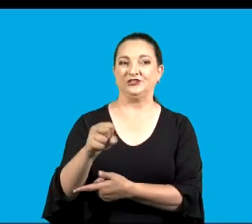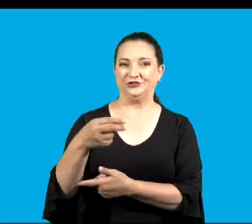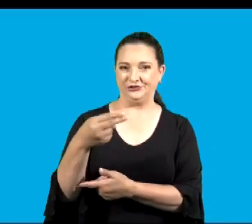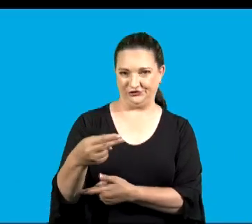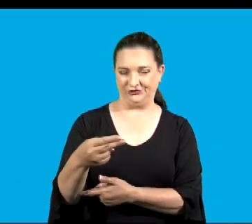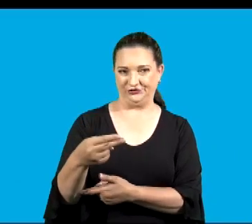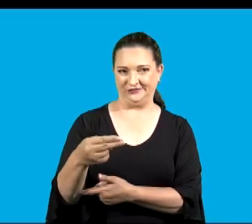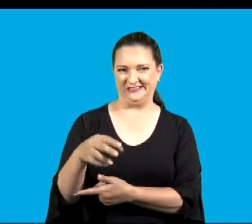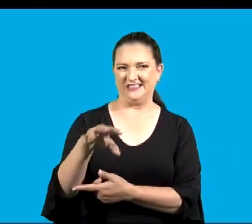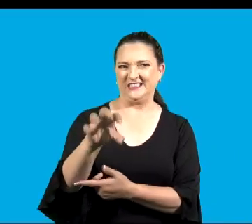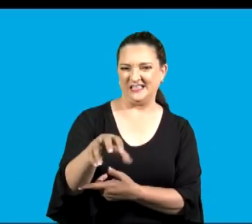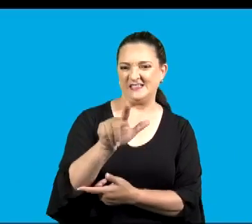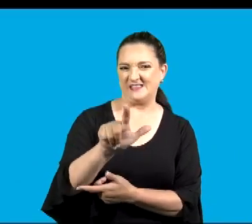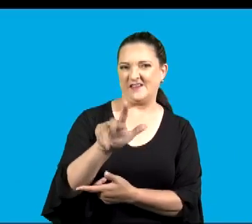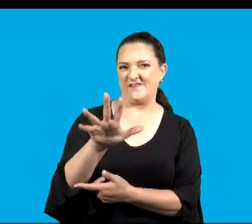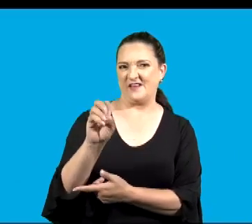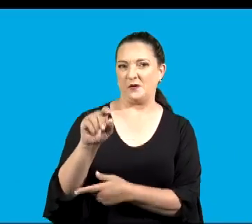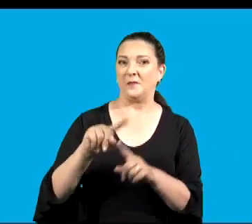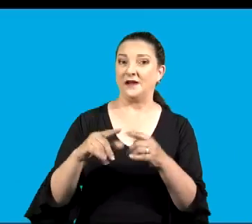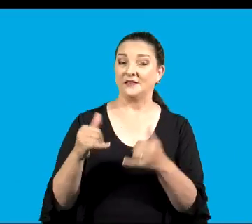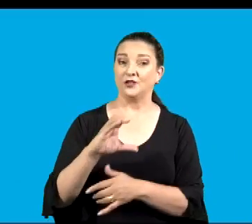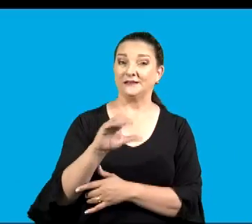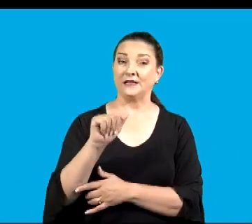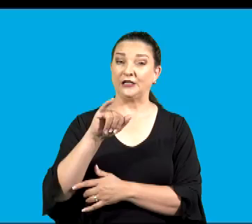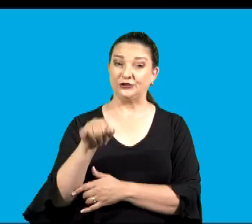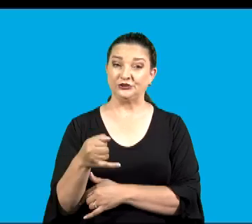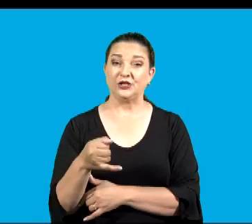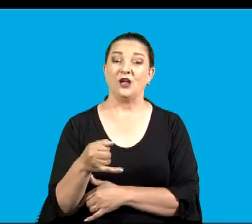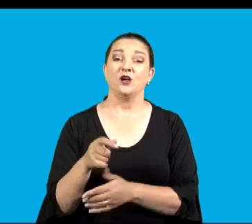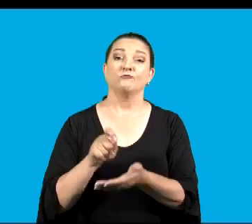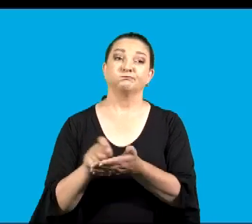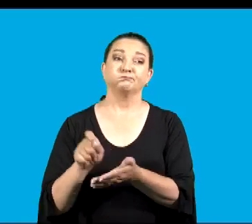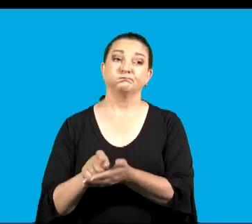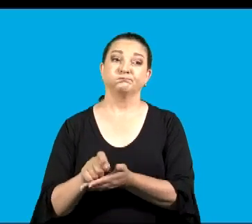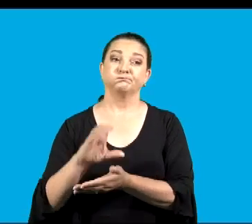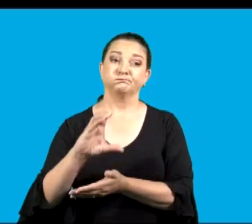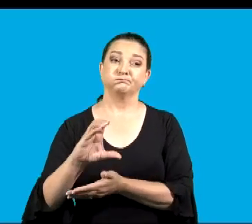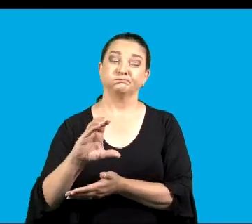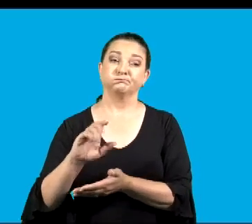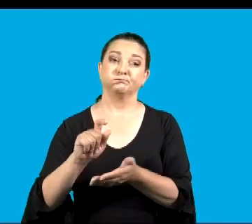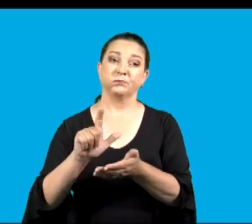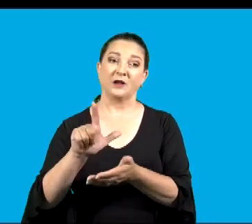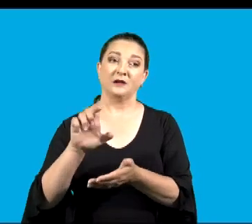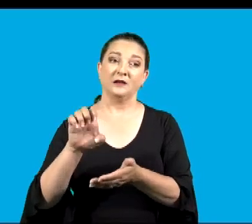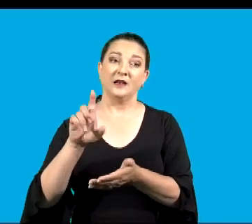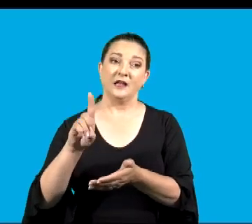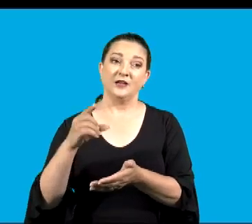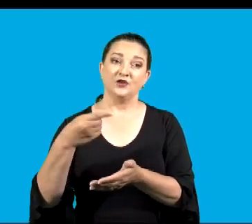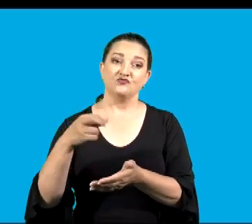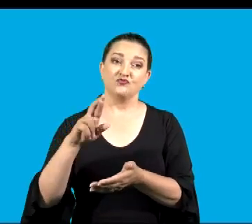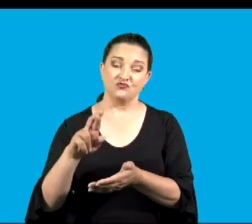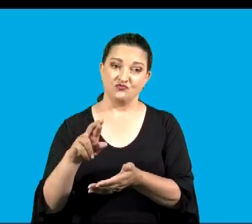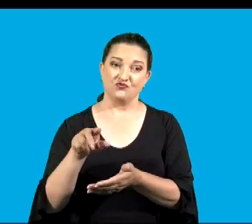a minus. And recorded in the CAJ was posted to the account in the Creditors Ledger as